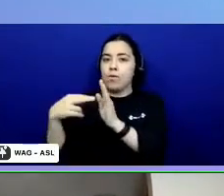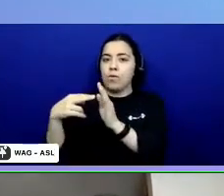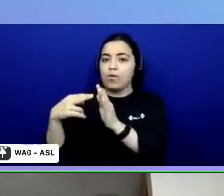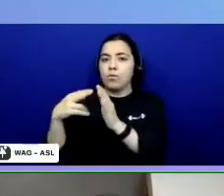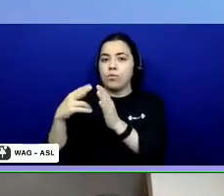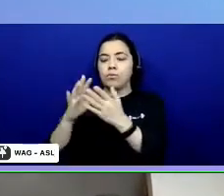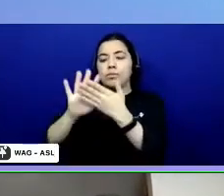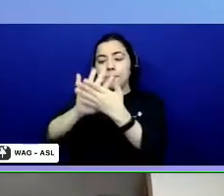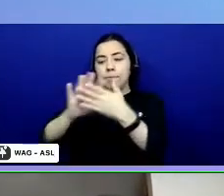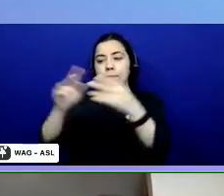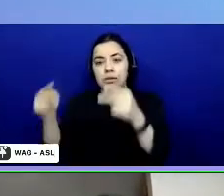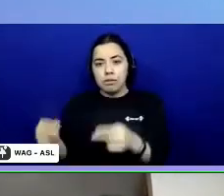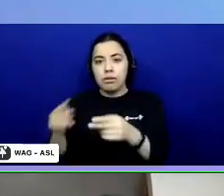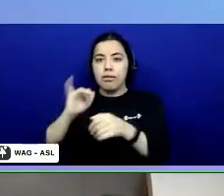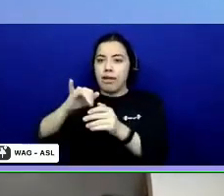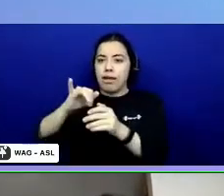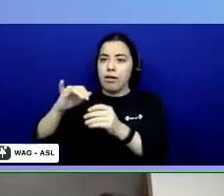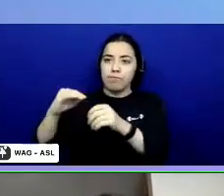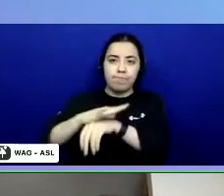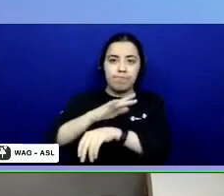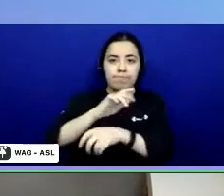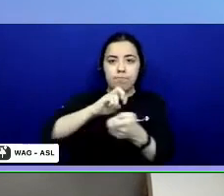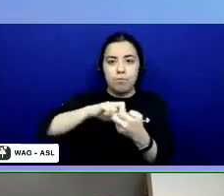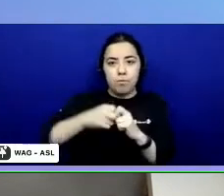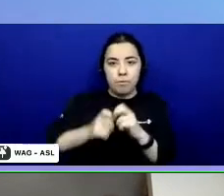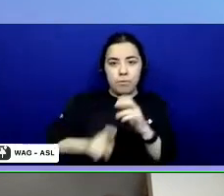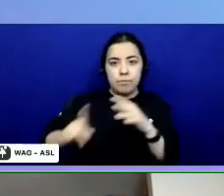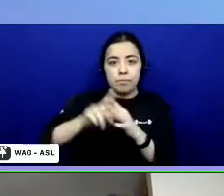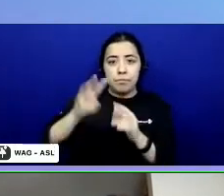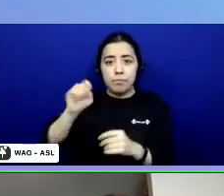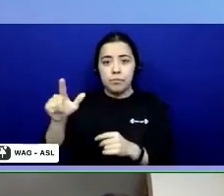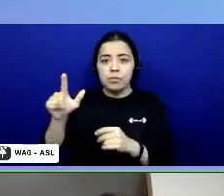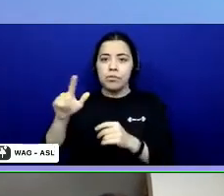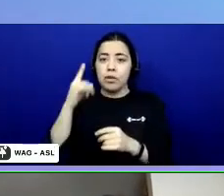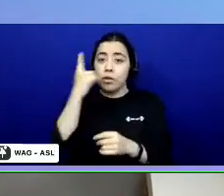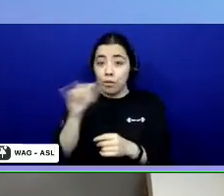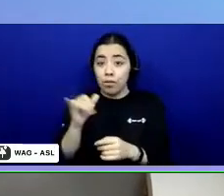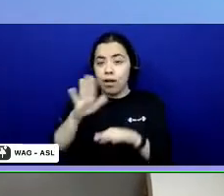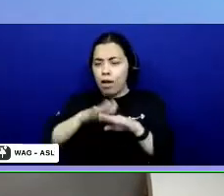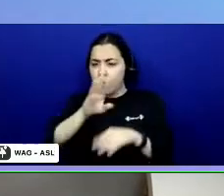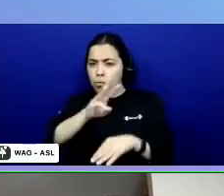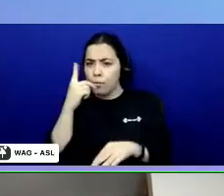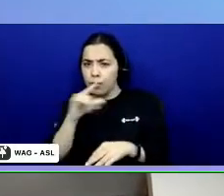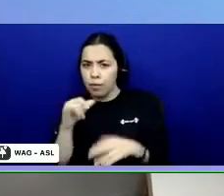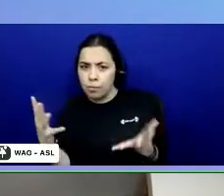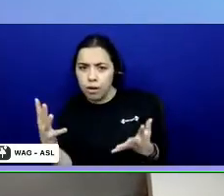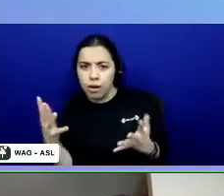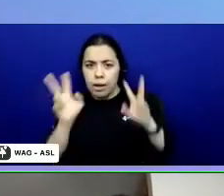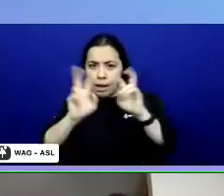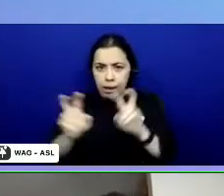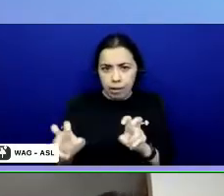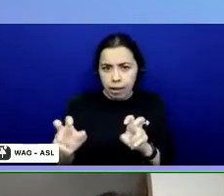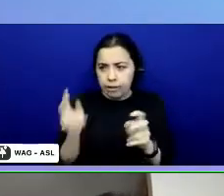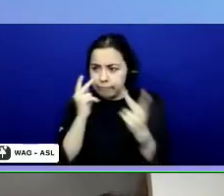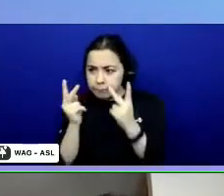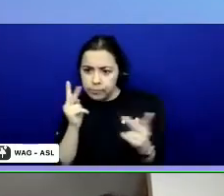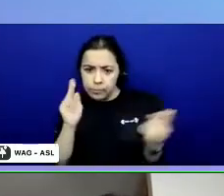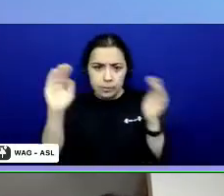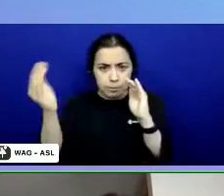and they analyze the visual appearance of all the components on the page, and they also compare them to one another